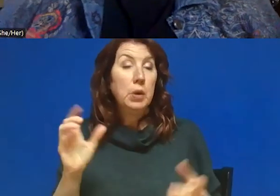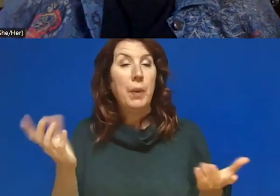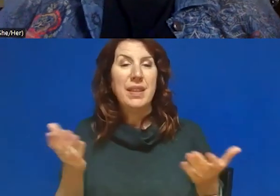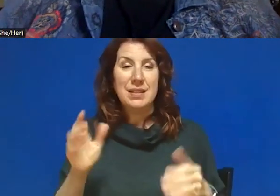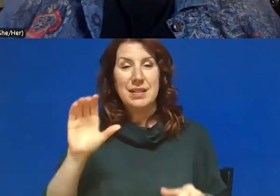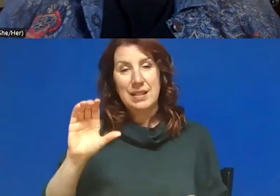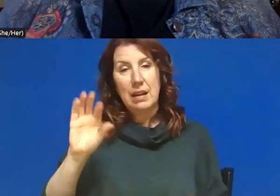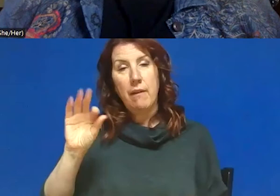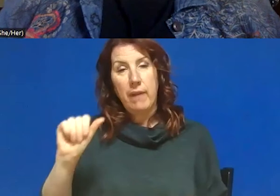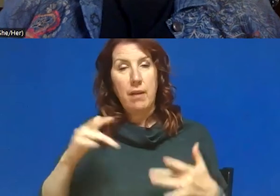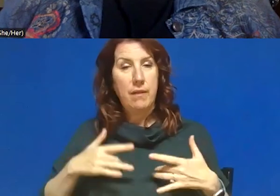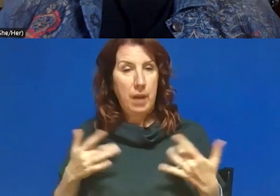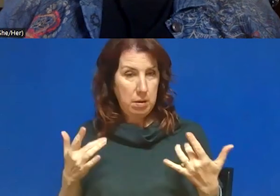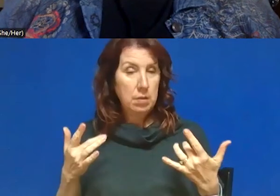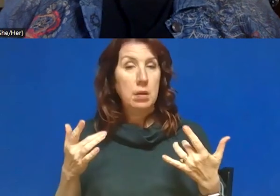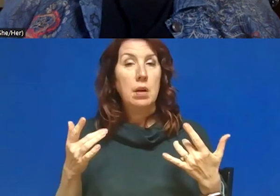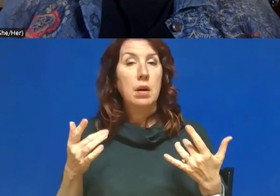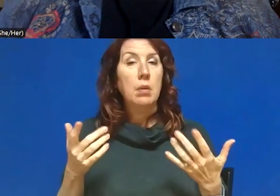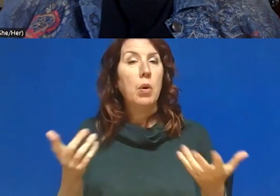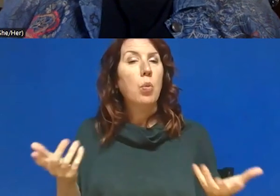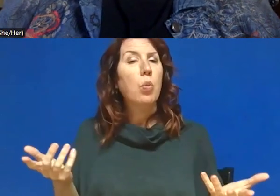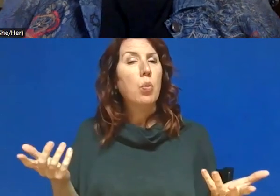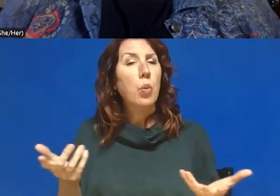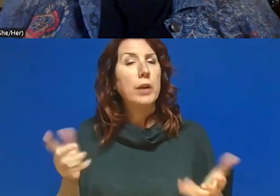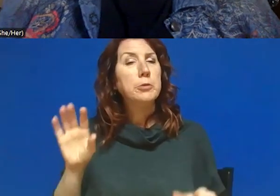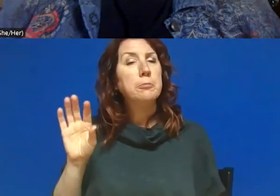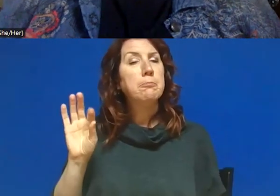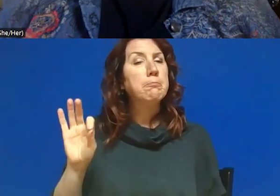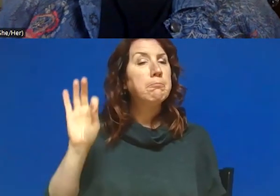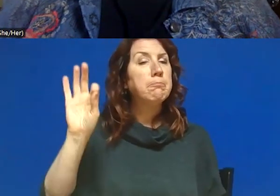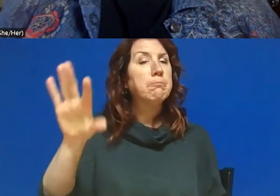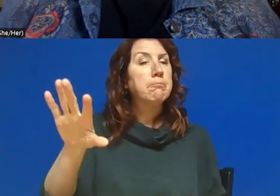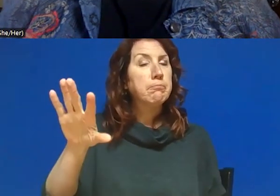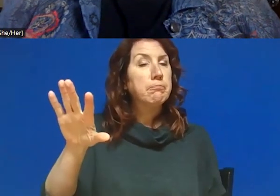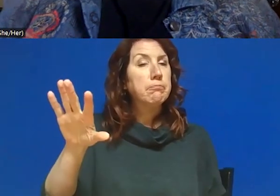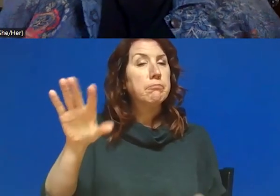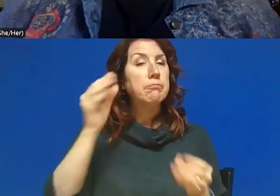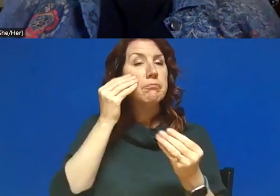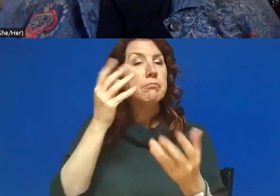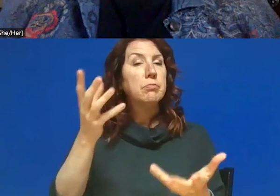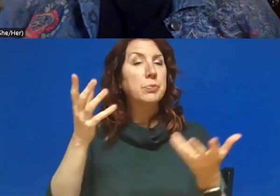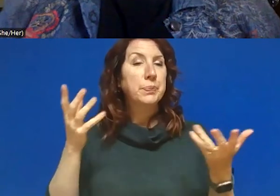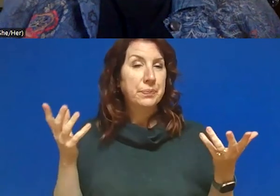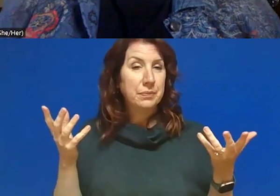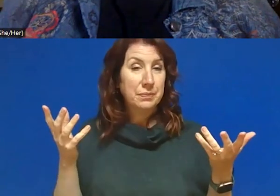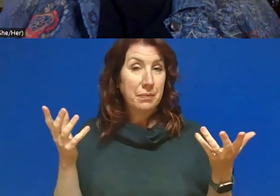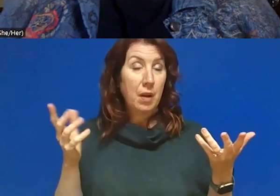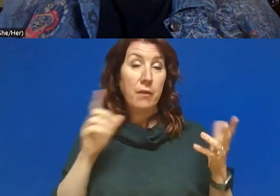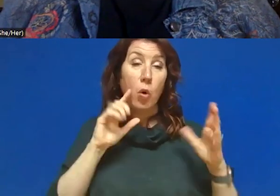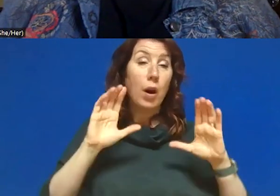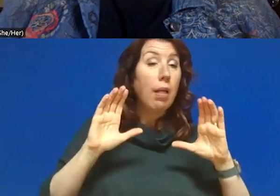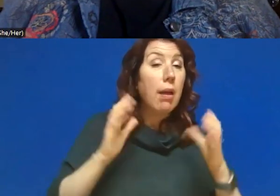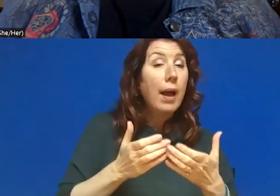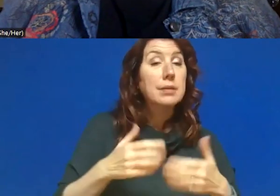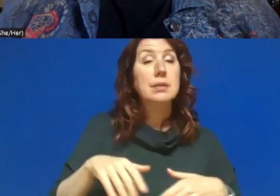event, I'm going to say that there's a lot of, is there a takeaway that you can send us off forth, you know, to, for our classes, for